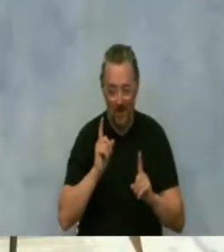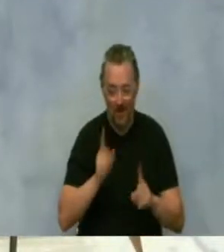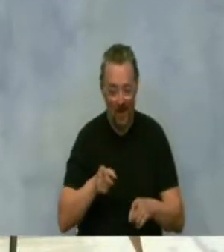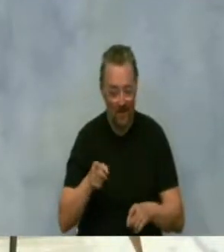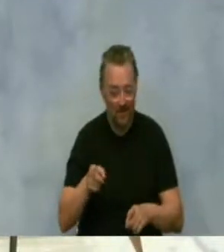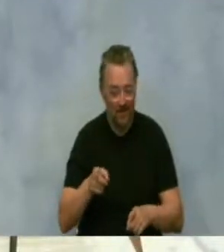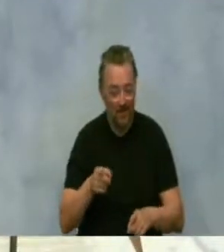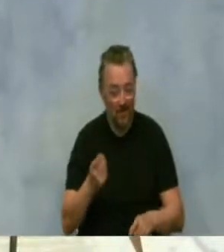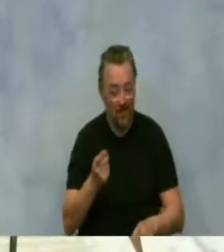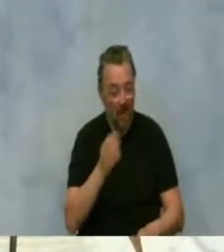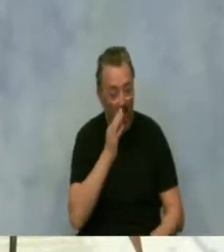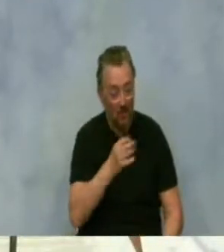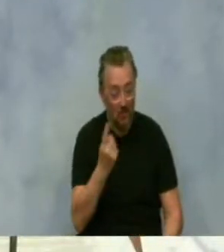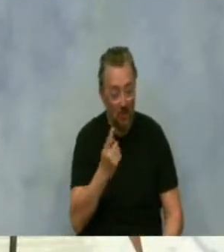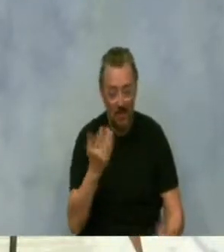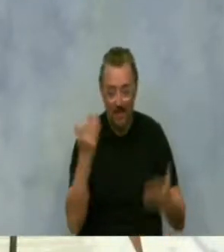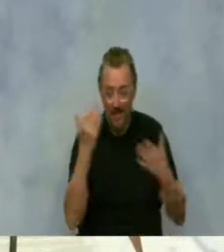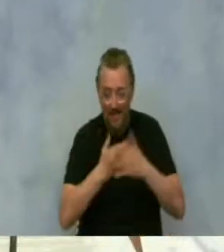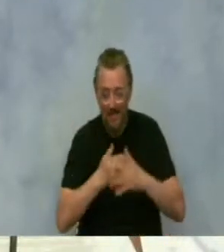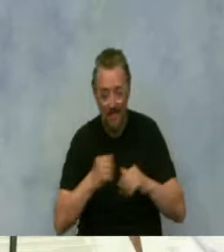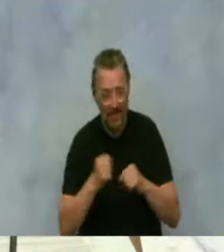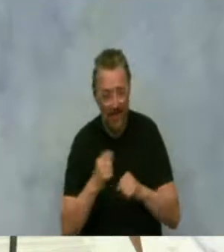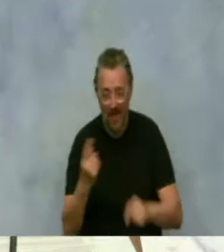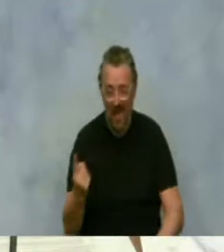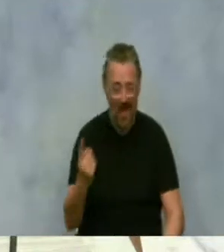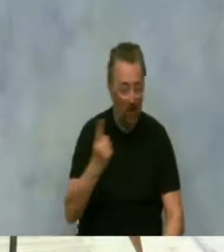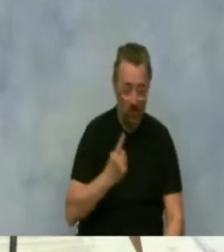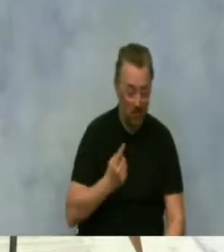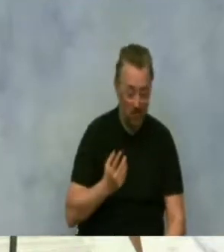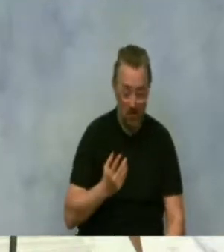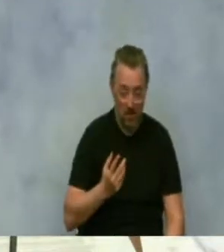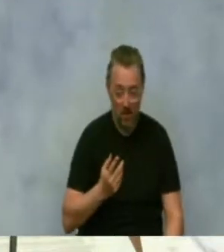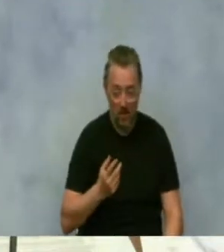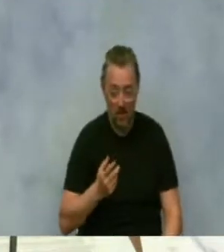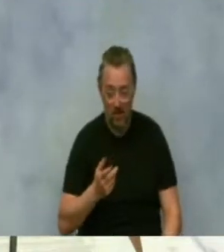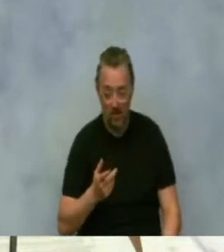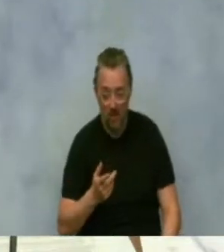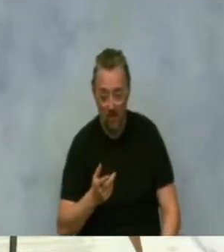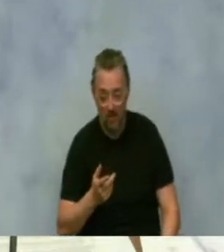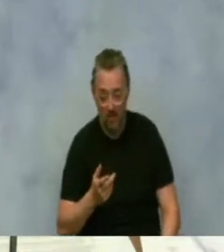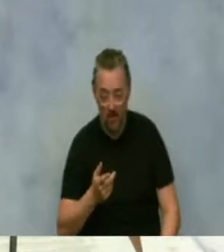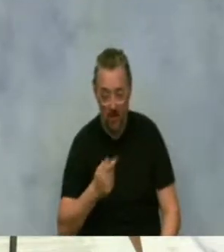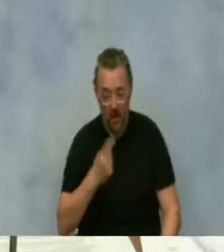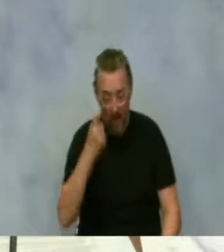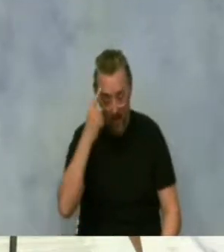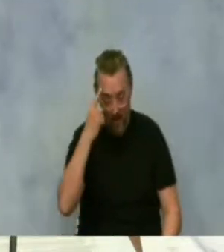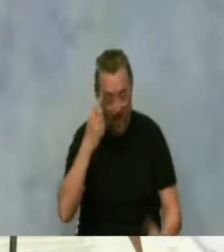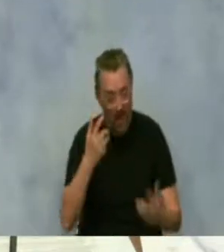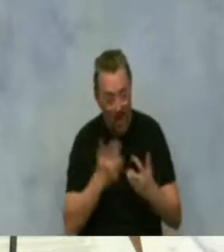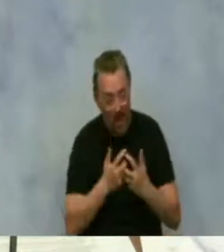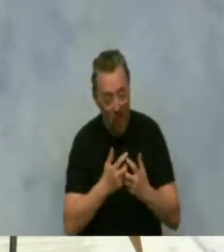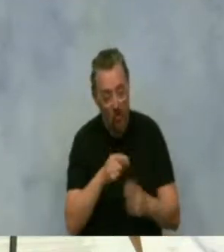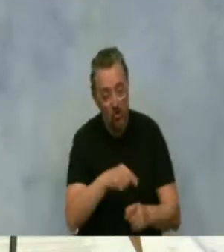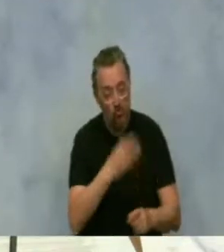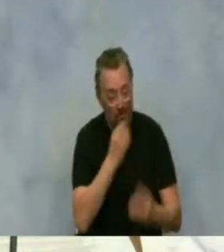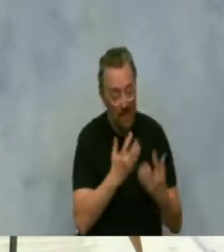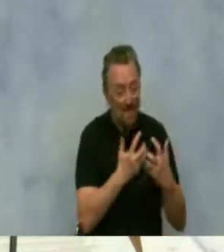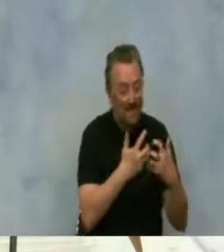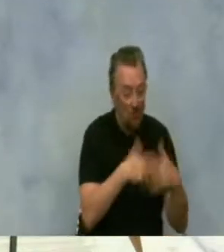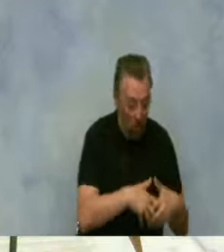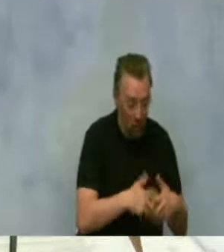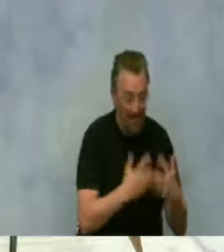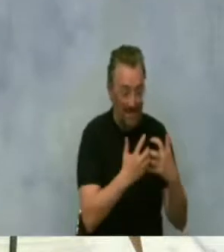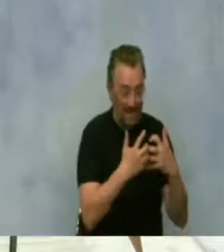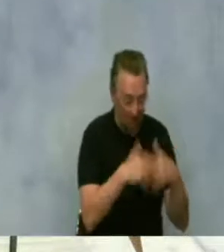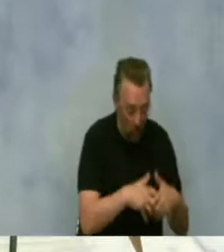nights. And it resonates, every elected member will know that. So I think there's, how can we use technology to actually make meetings there, and how do we